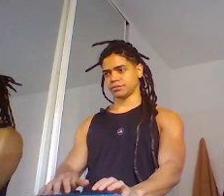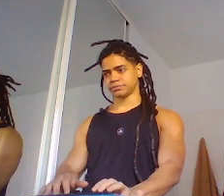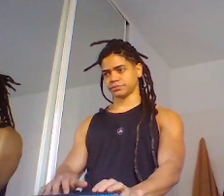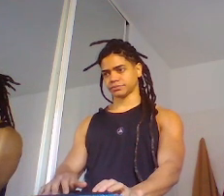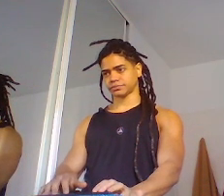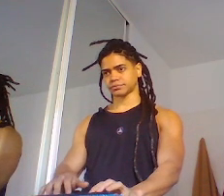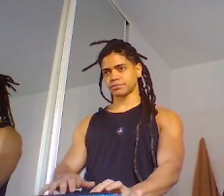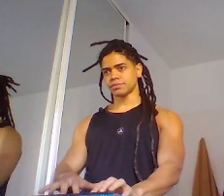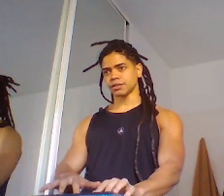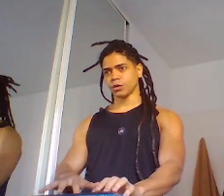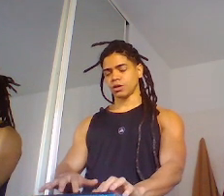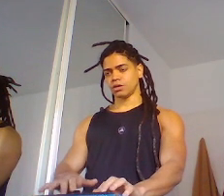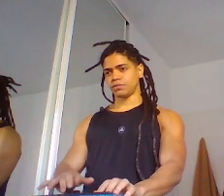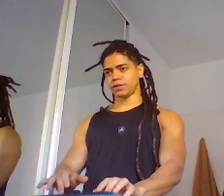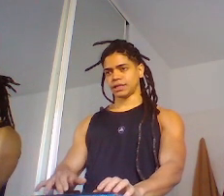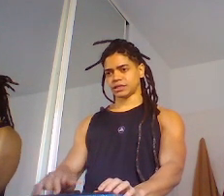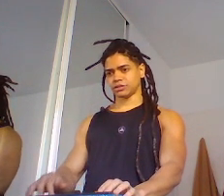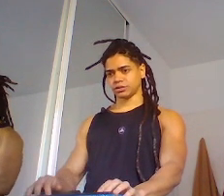Investopedia,